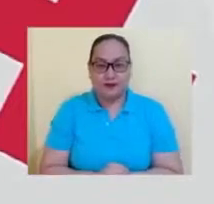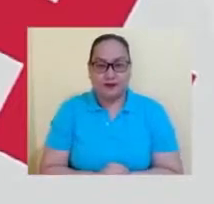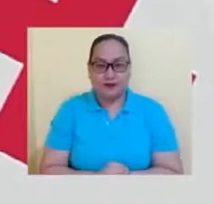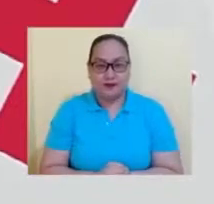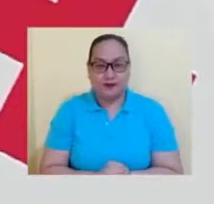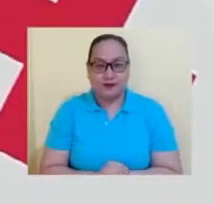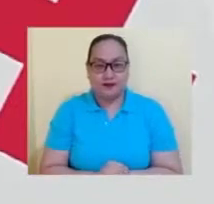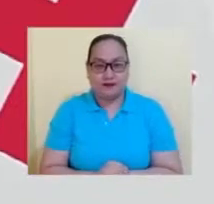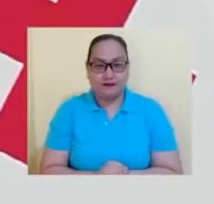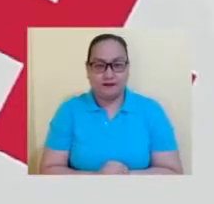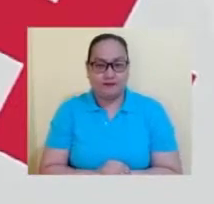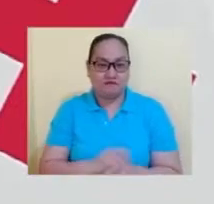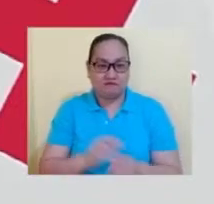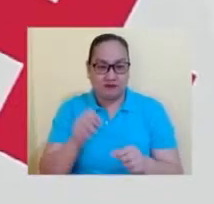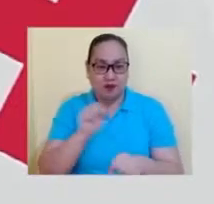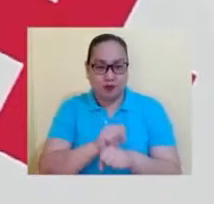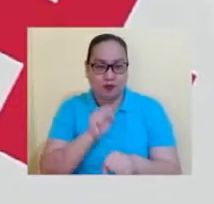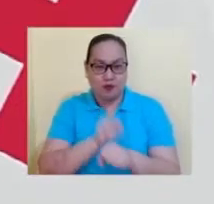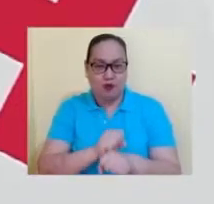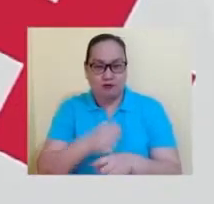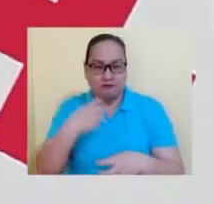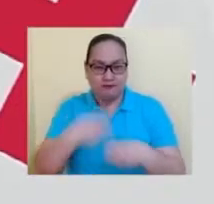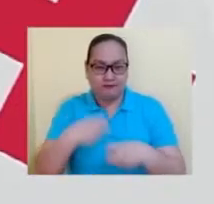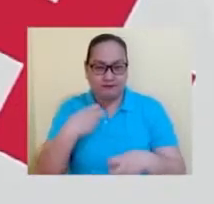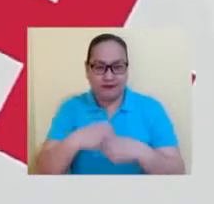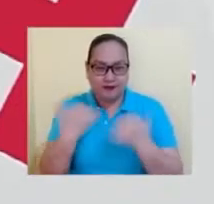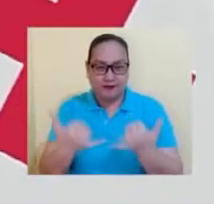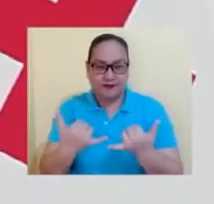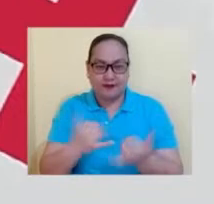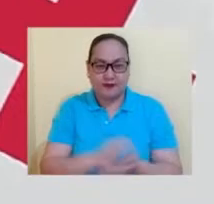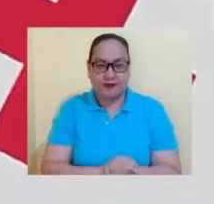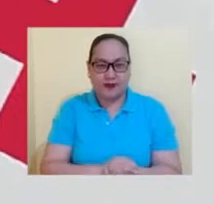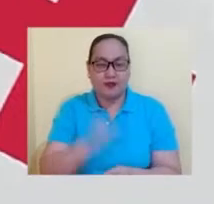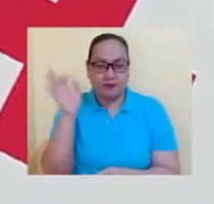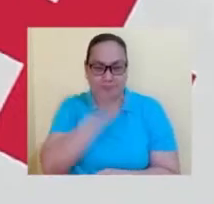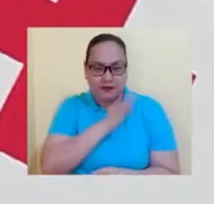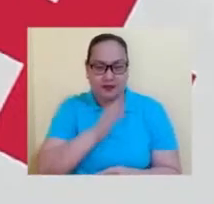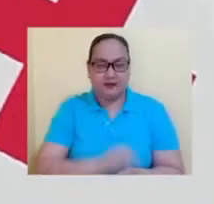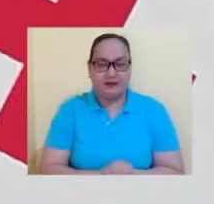You are really working hard today. It is a bluff.